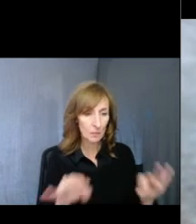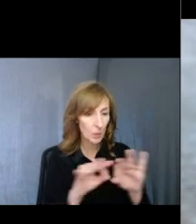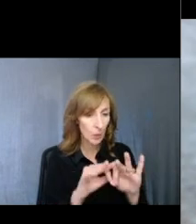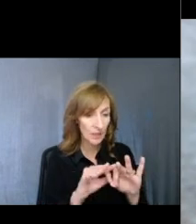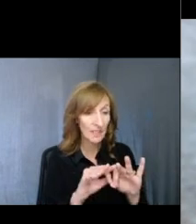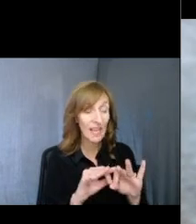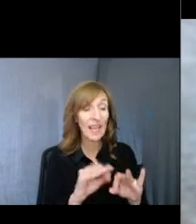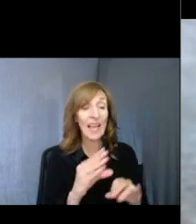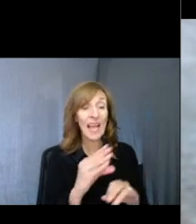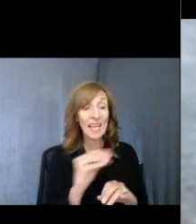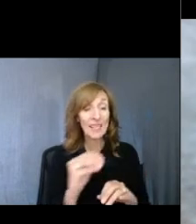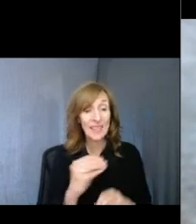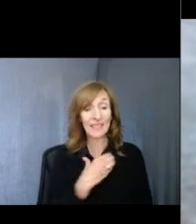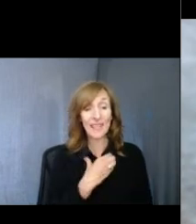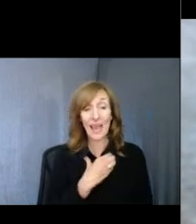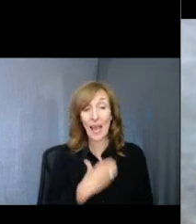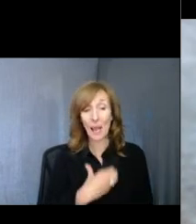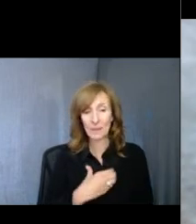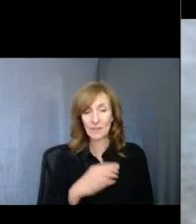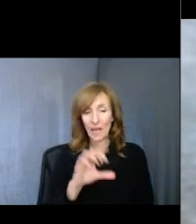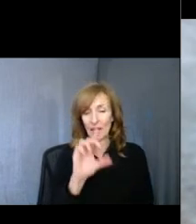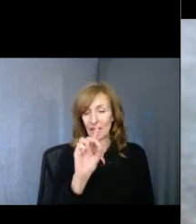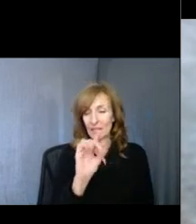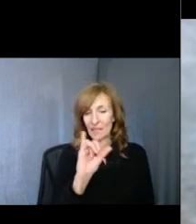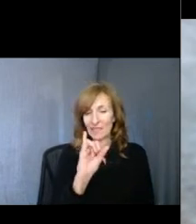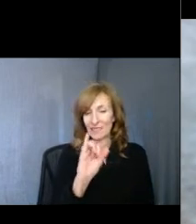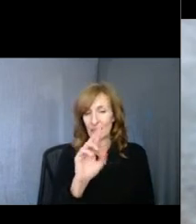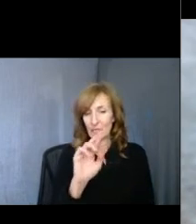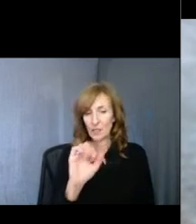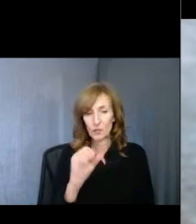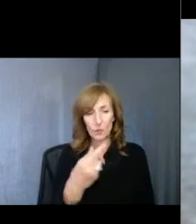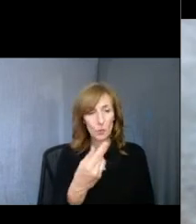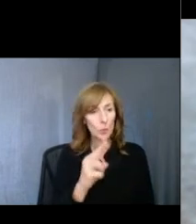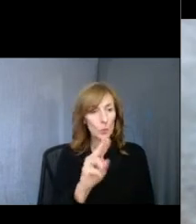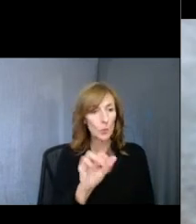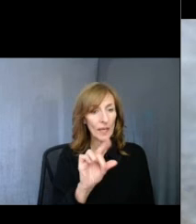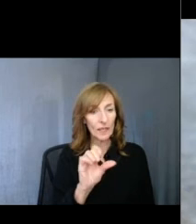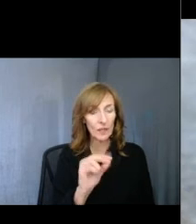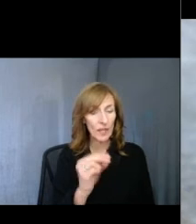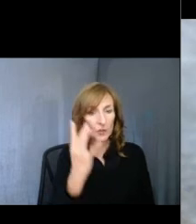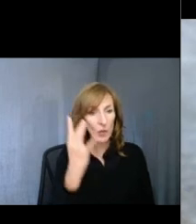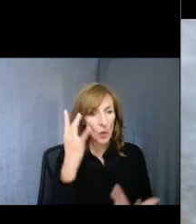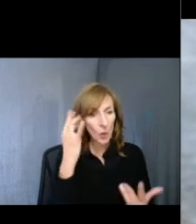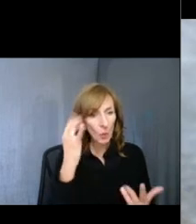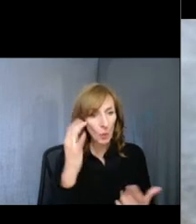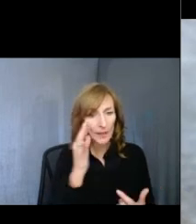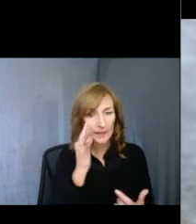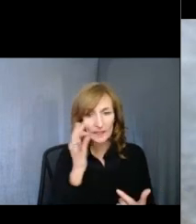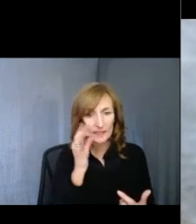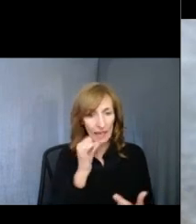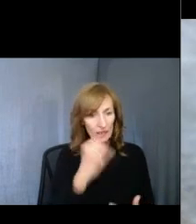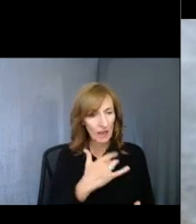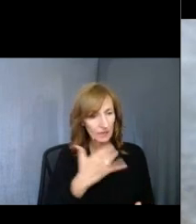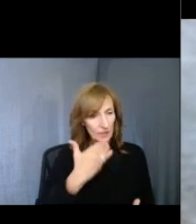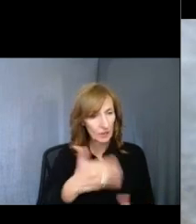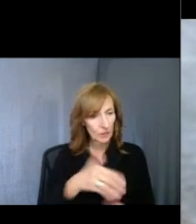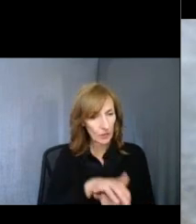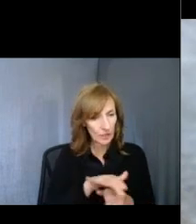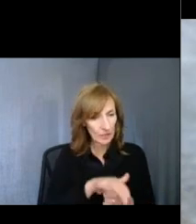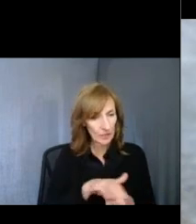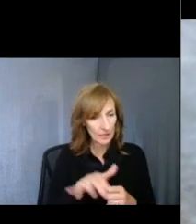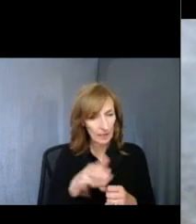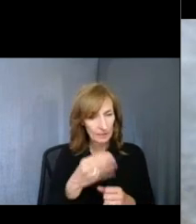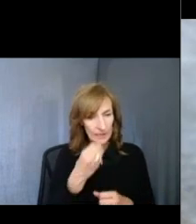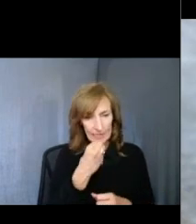dysregulation. So getting at why it is that the cat actually doesn't feel well enough to eat, and how could we intervene